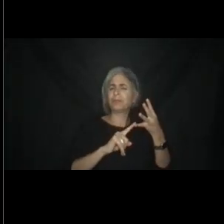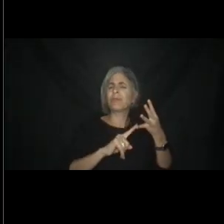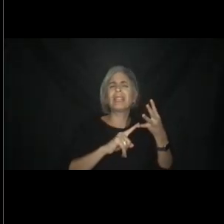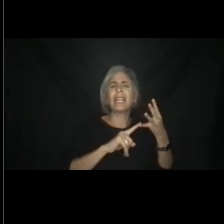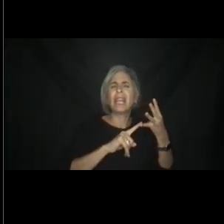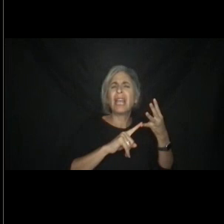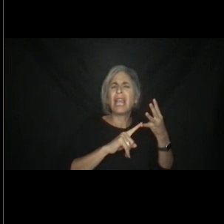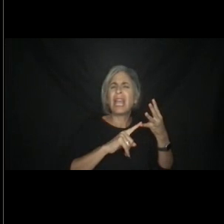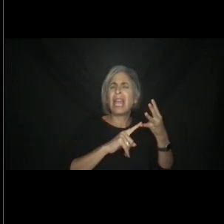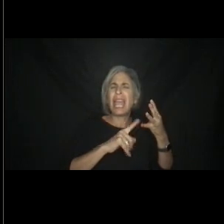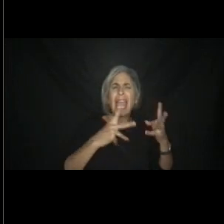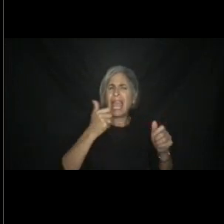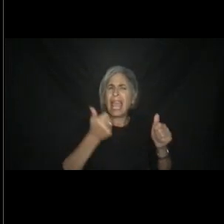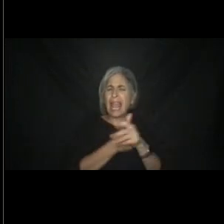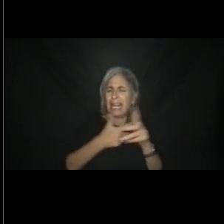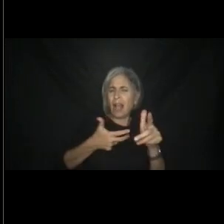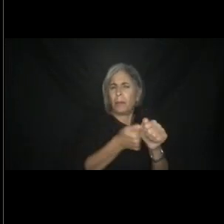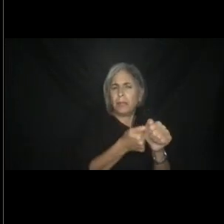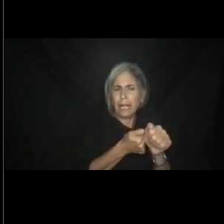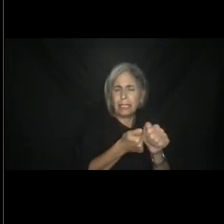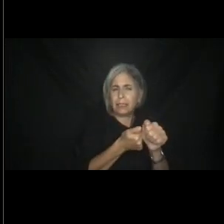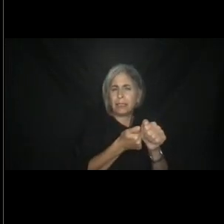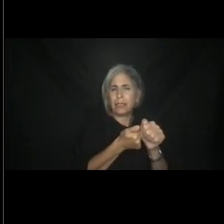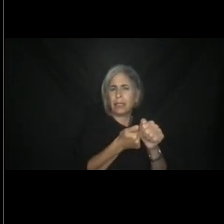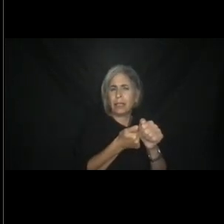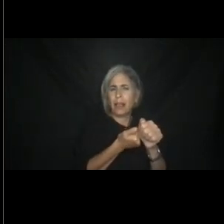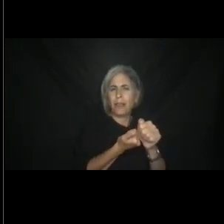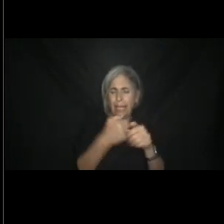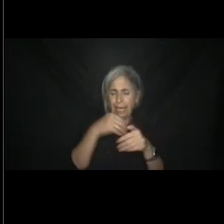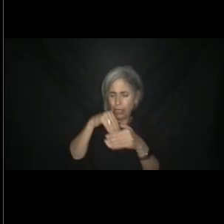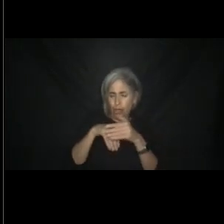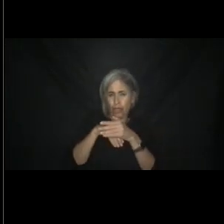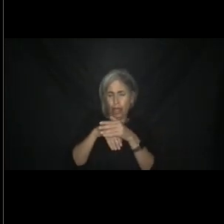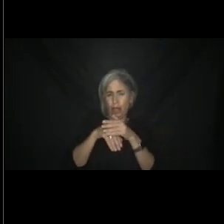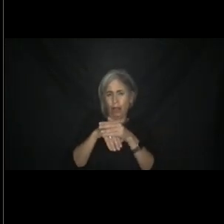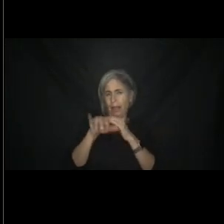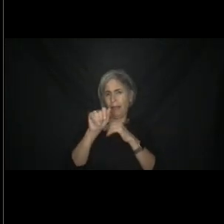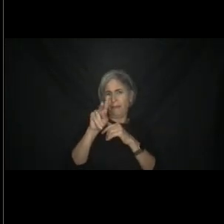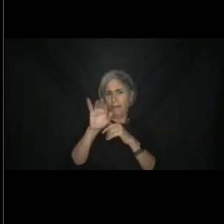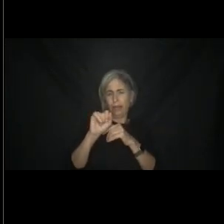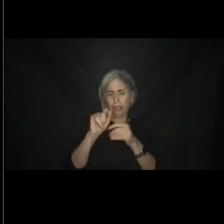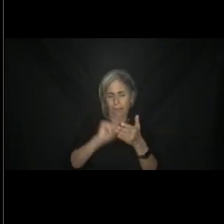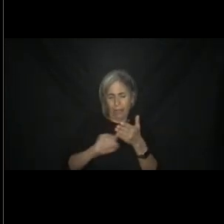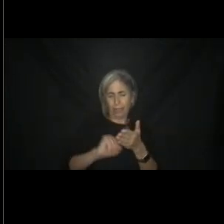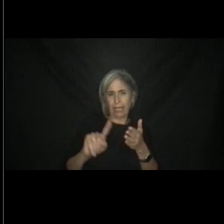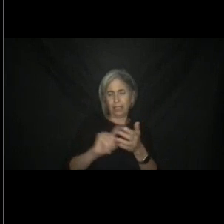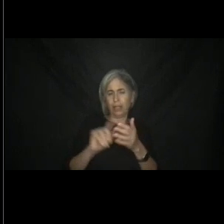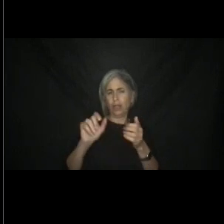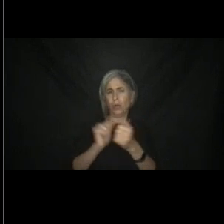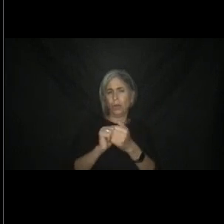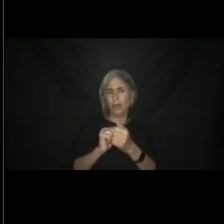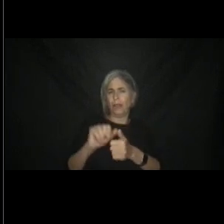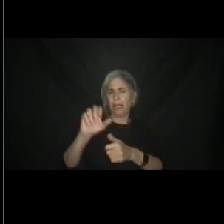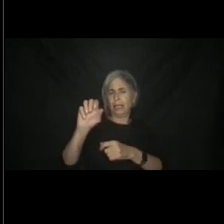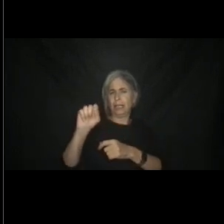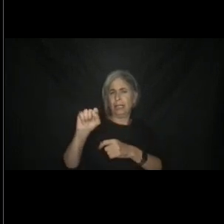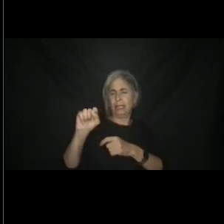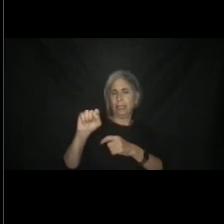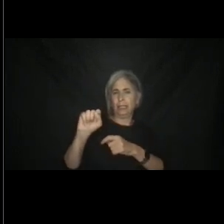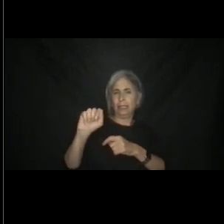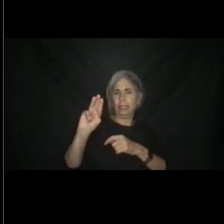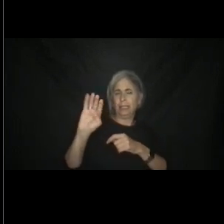updates on just the internal affairs investigation concerning Sam Davis, the third,